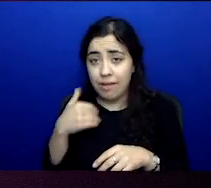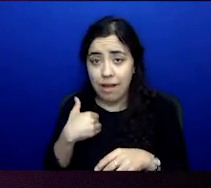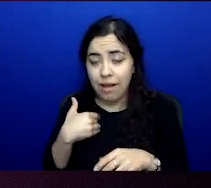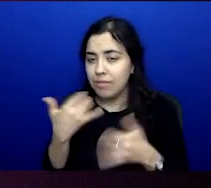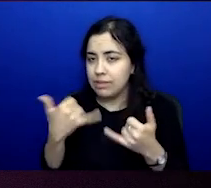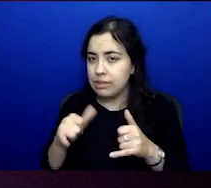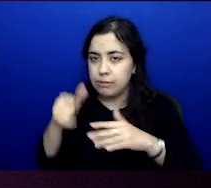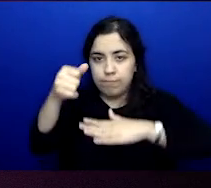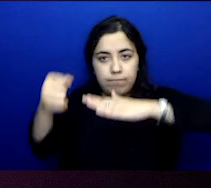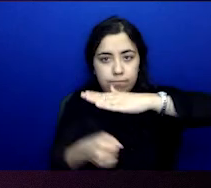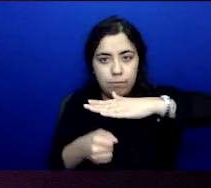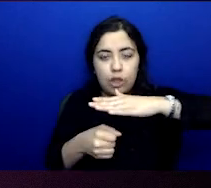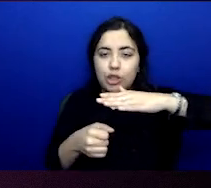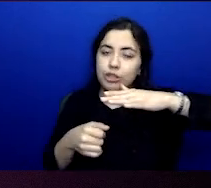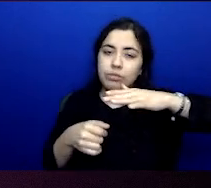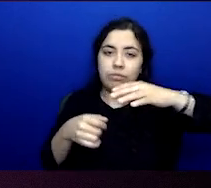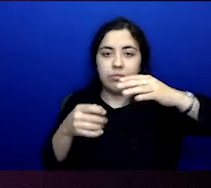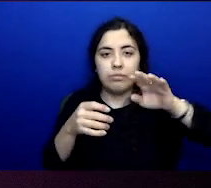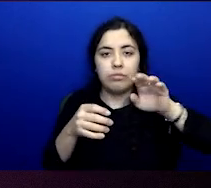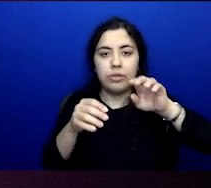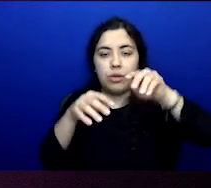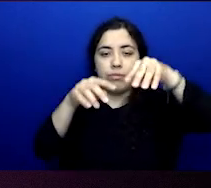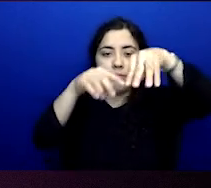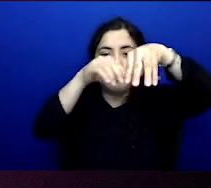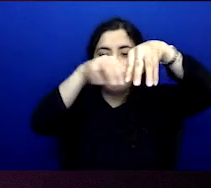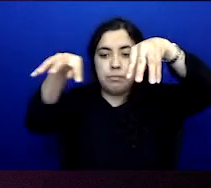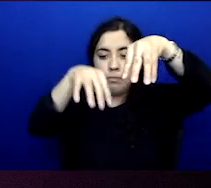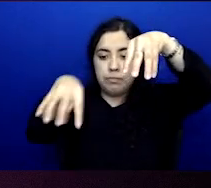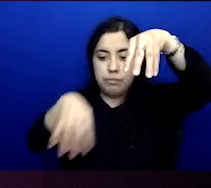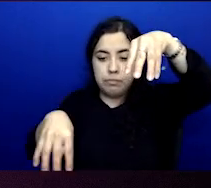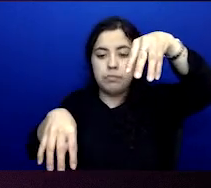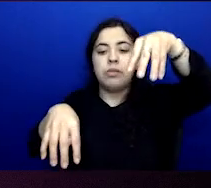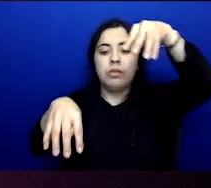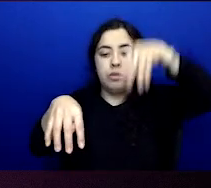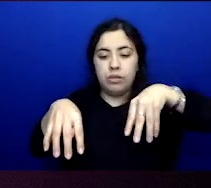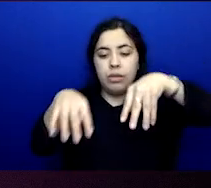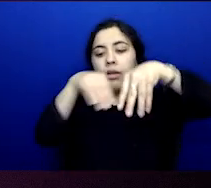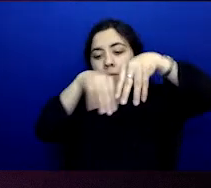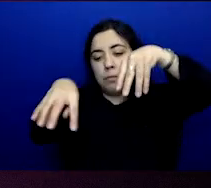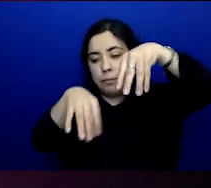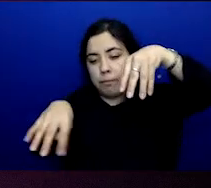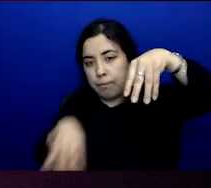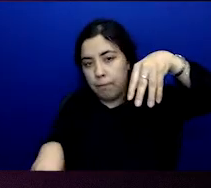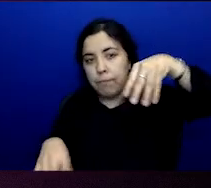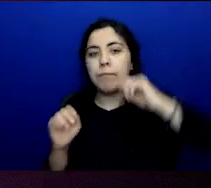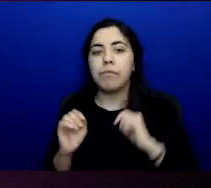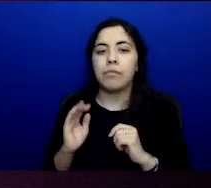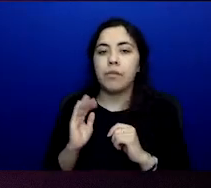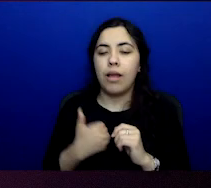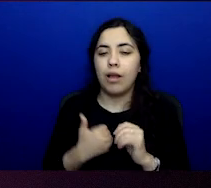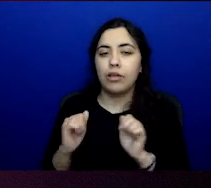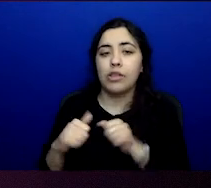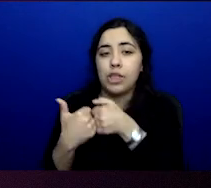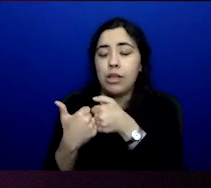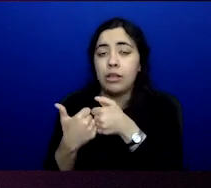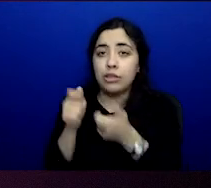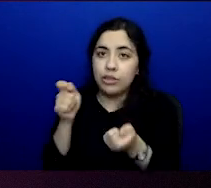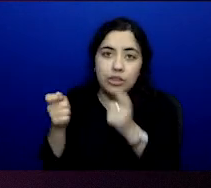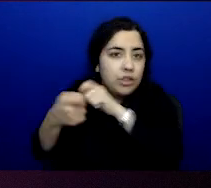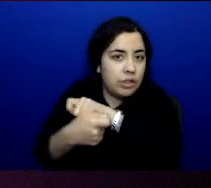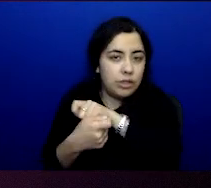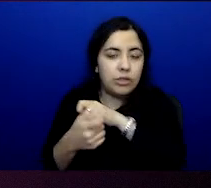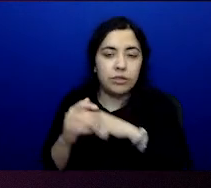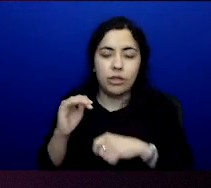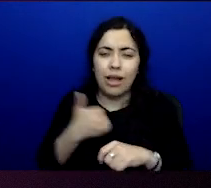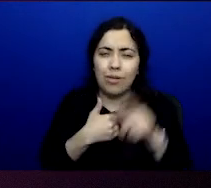So this drastic change will introduce a series of challenges that fundamentally change our logic calculation of the sidebar, and